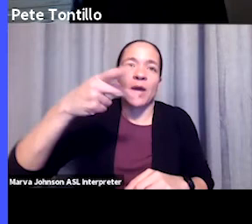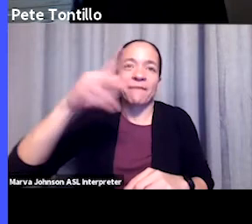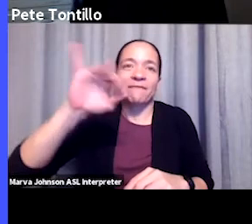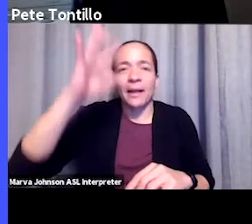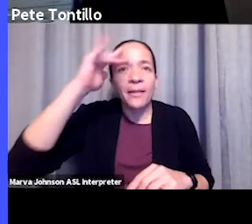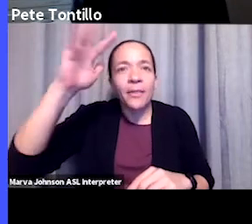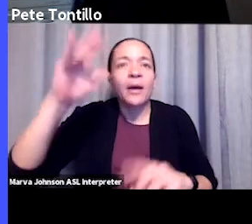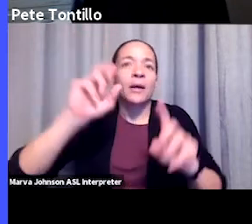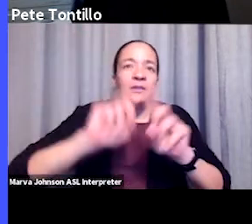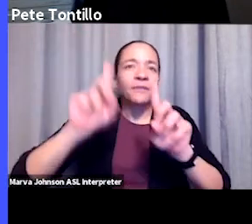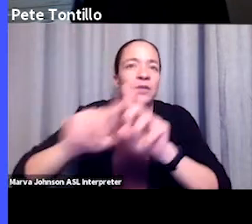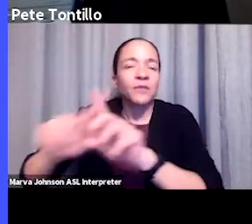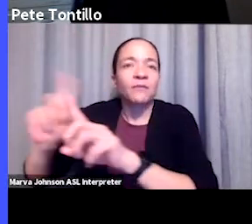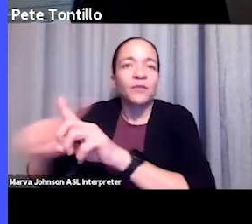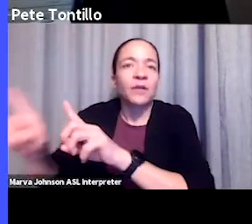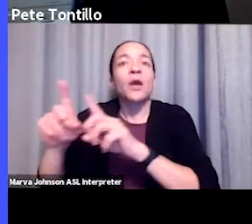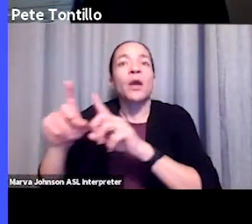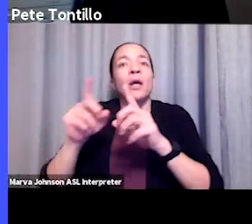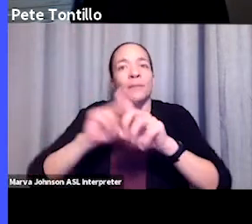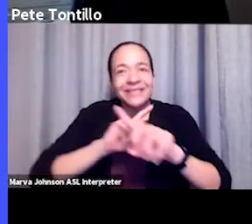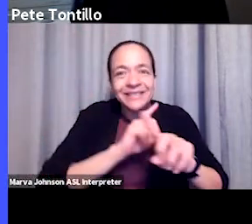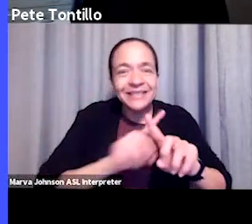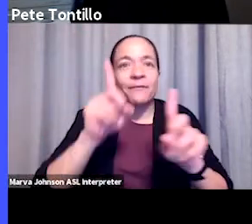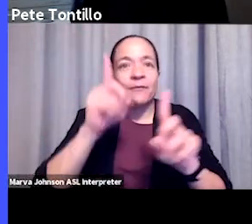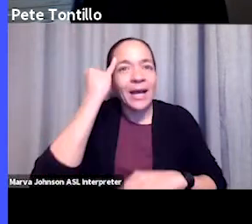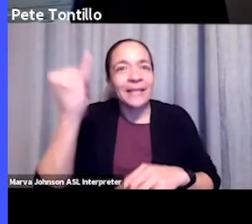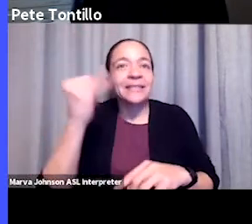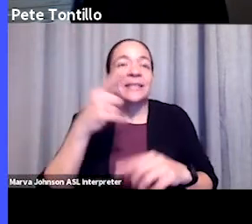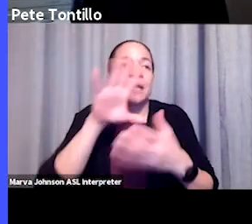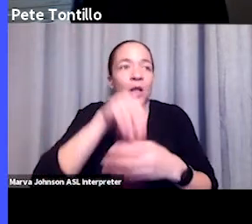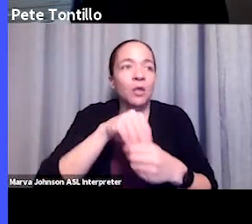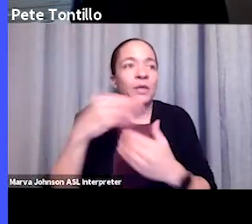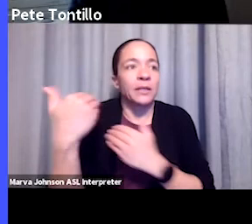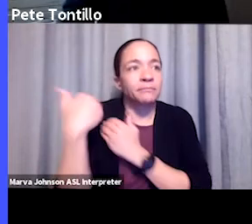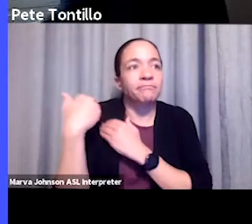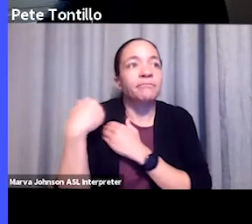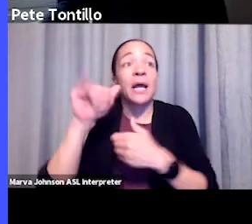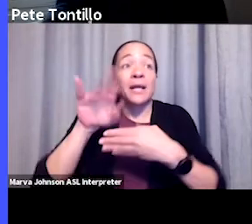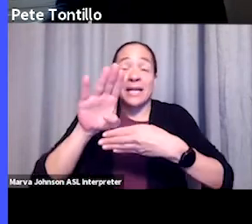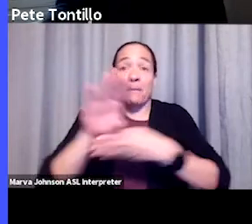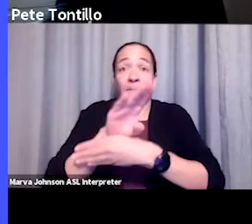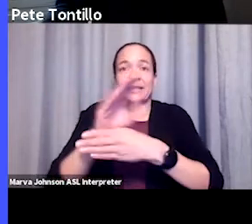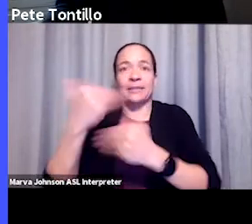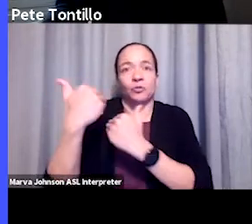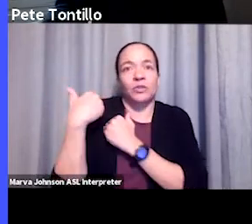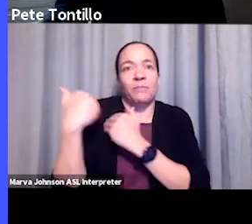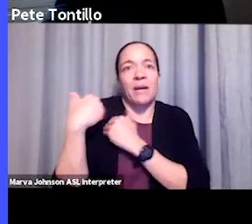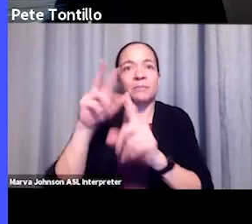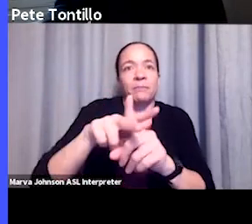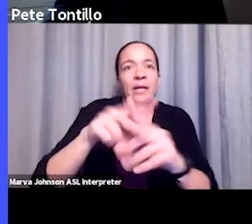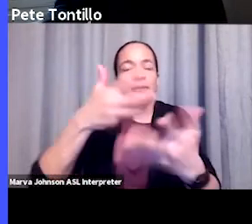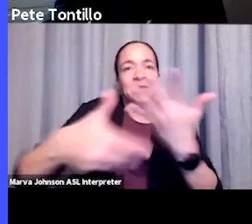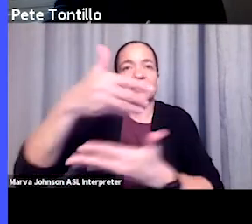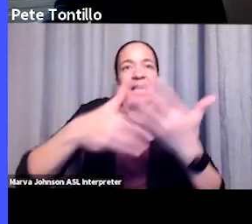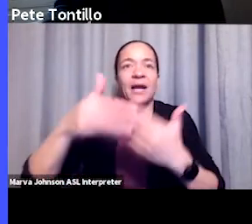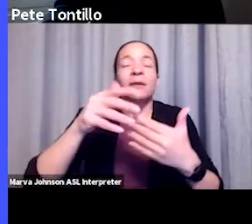including responsibility, including businesses' responsibility to society. And we found that people all across the political spectrum parroted the